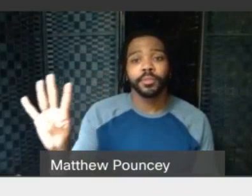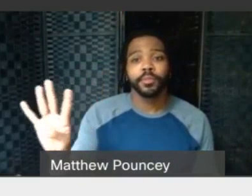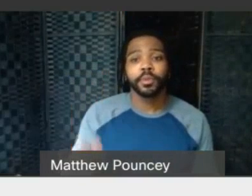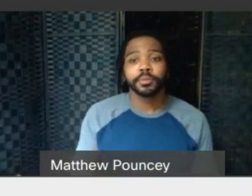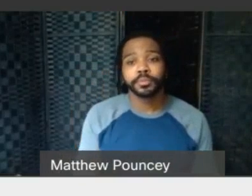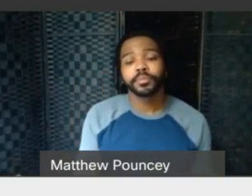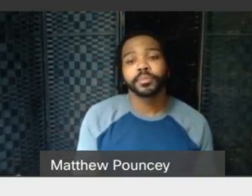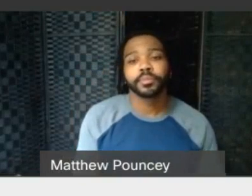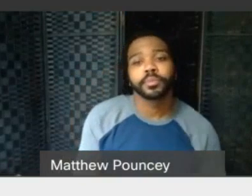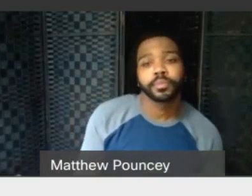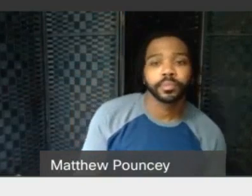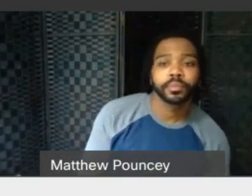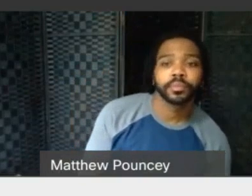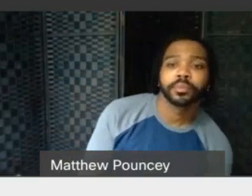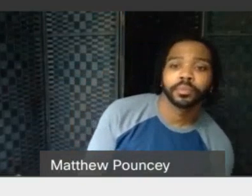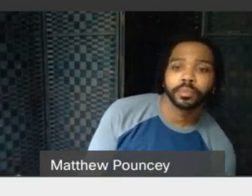202-708-2644.